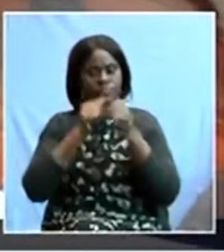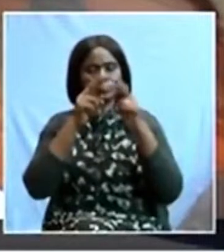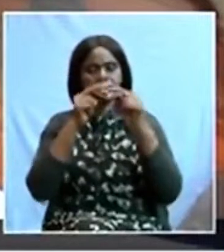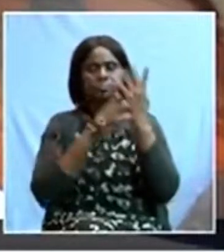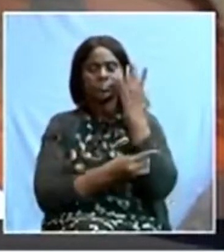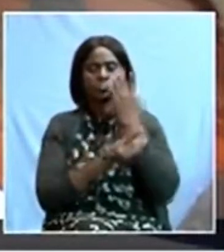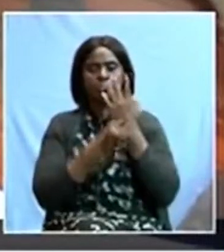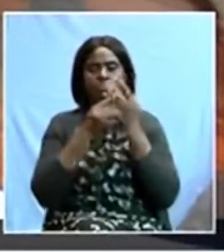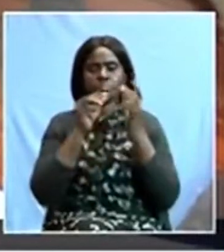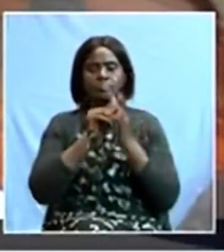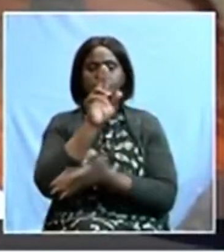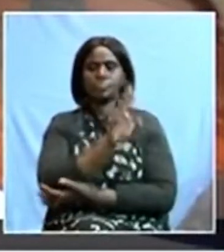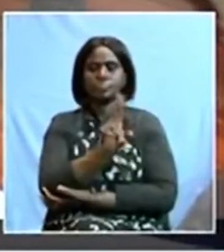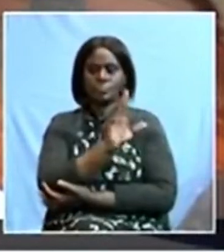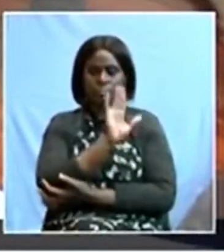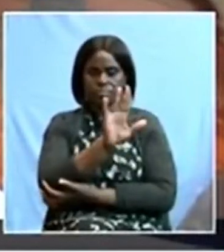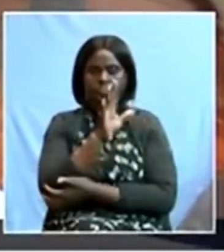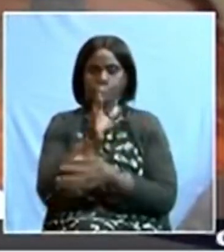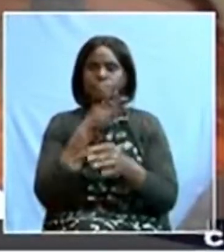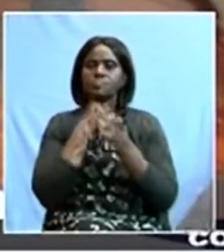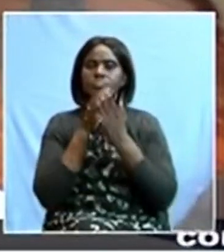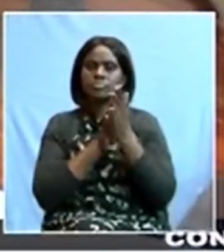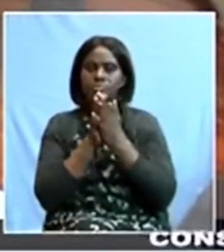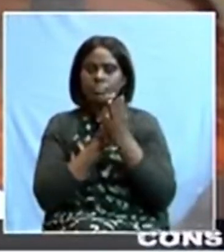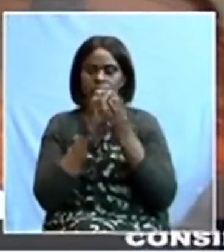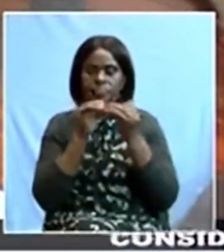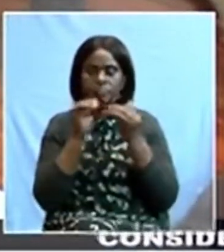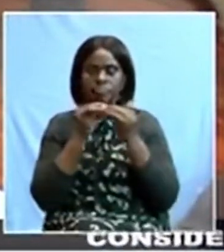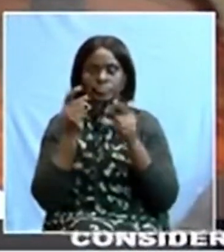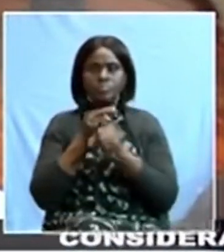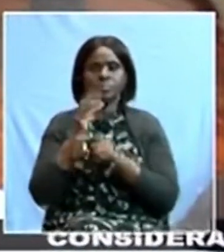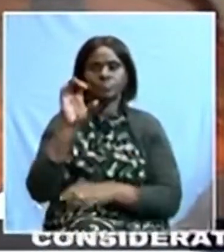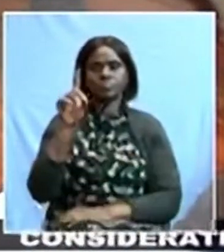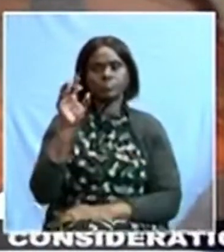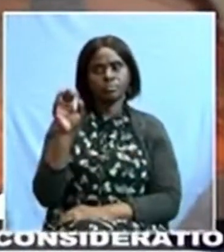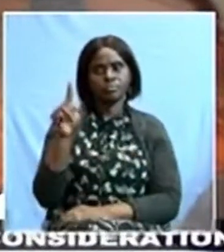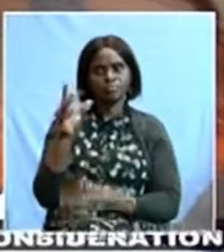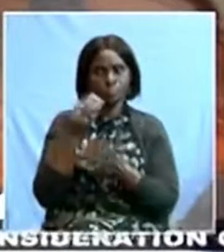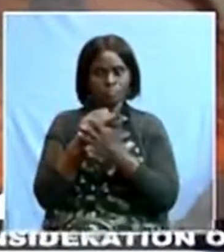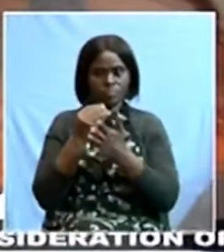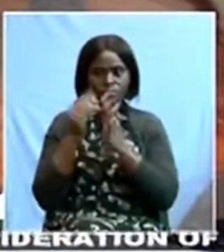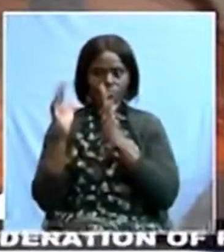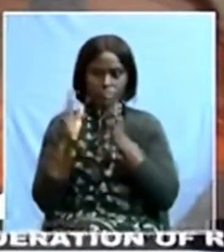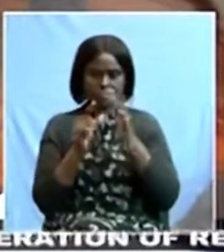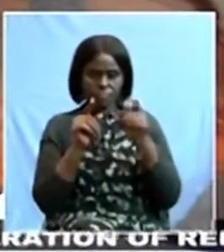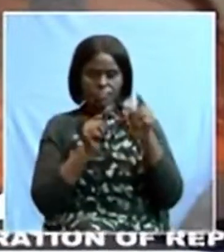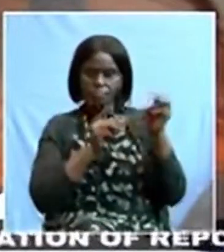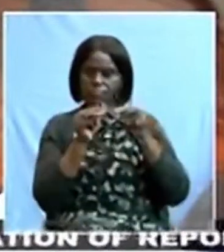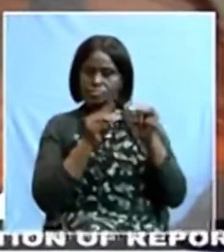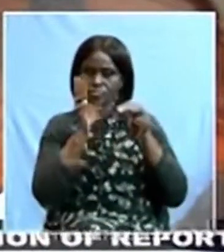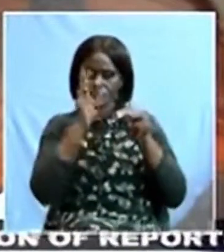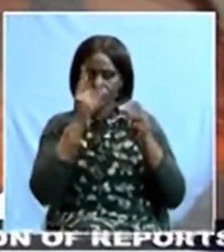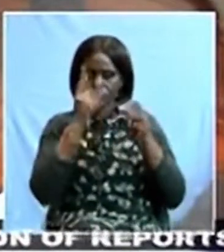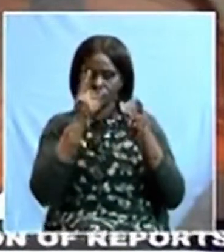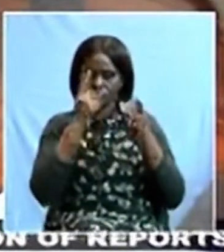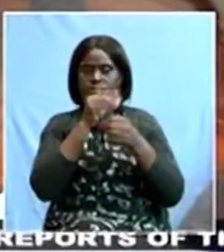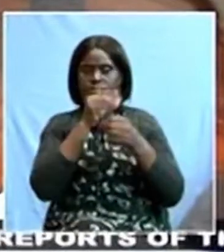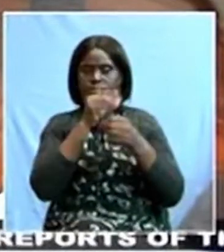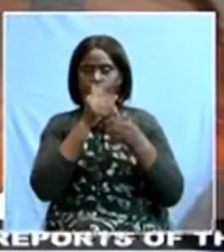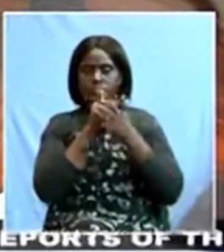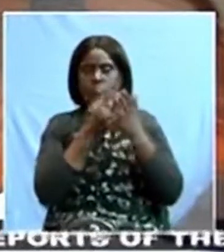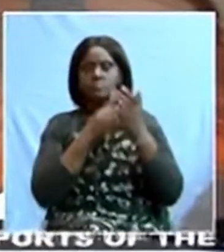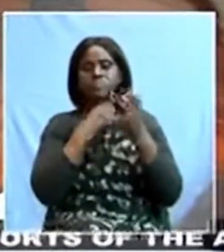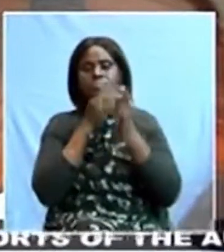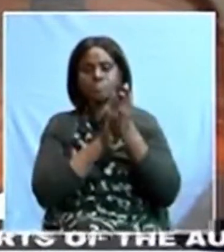on the utilization of interest earned from CDF account. Remedial measures. Management will ensure that interest